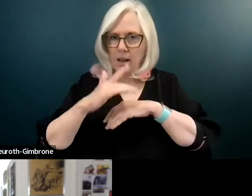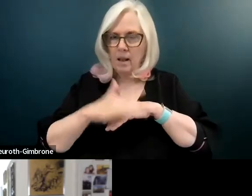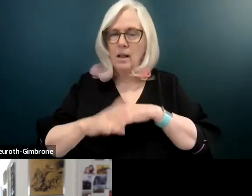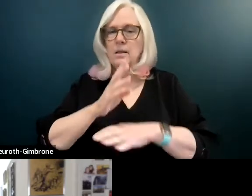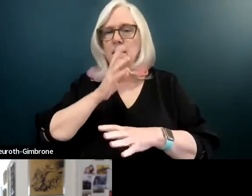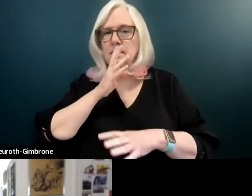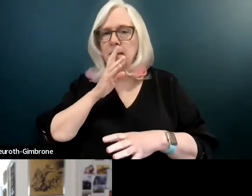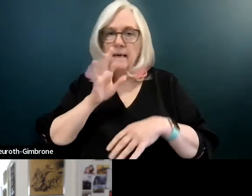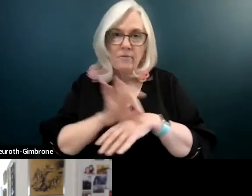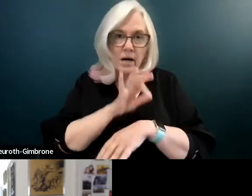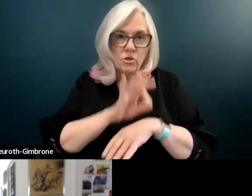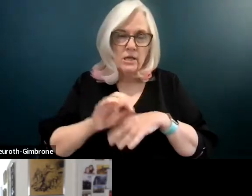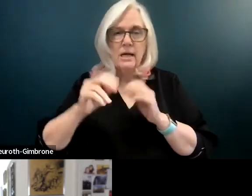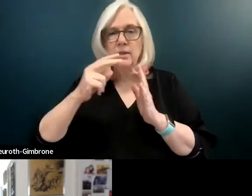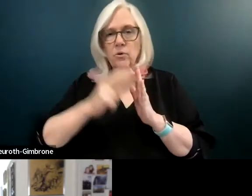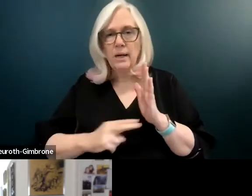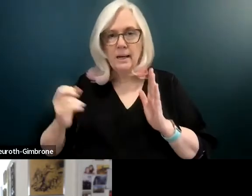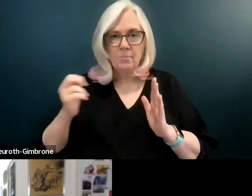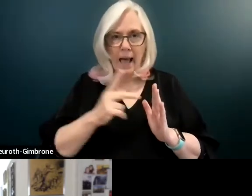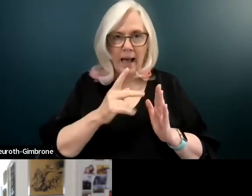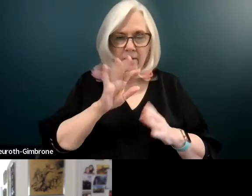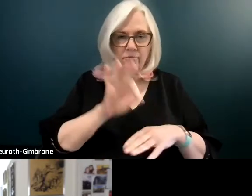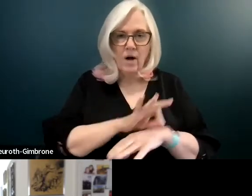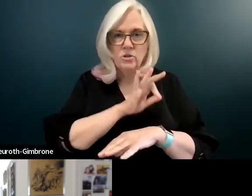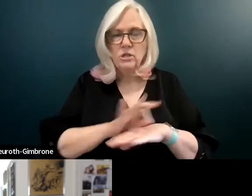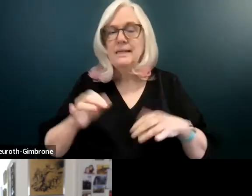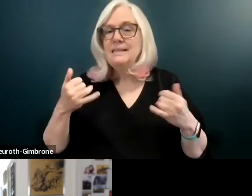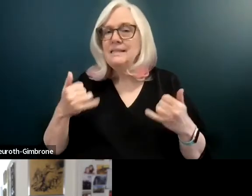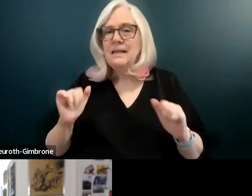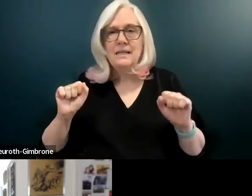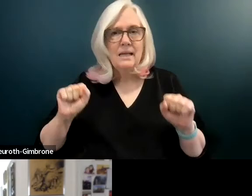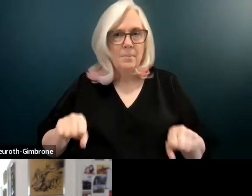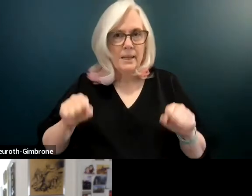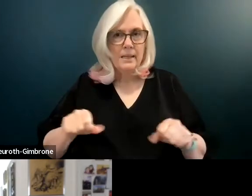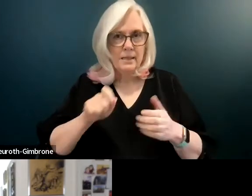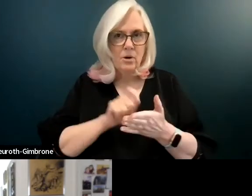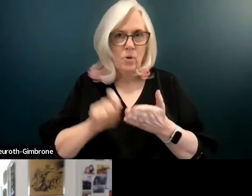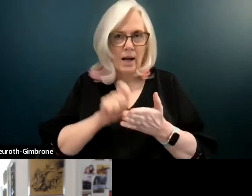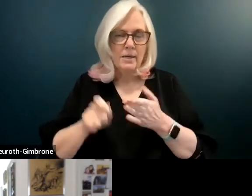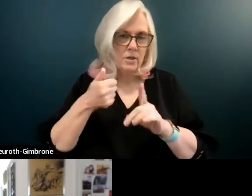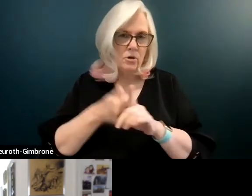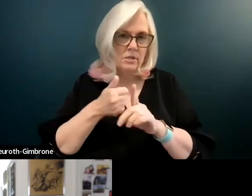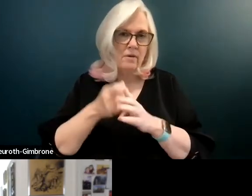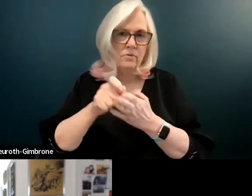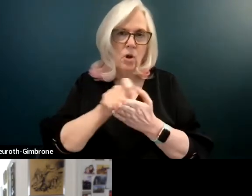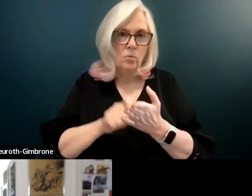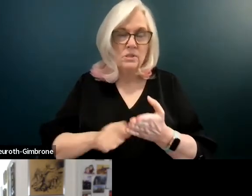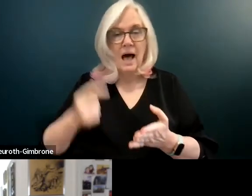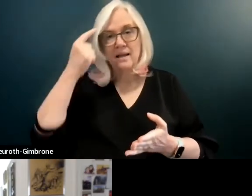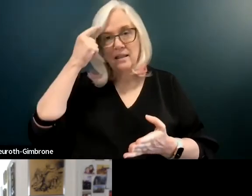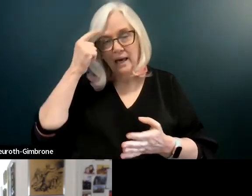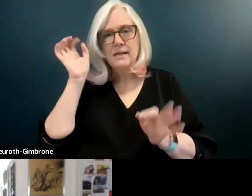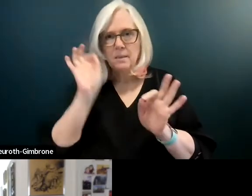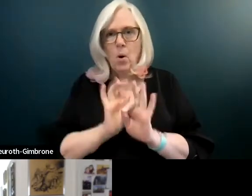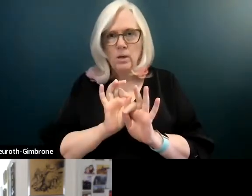function and the reading back function, but still the ability to write yourself notes, I think, is very